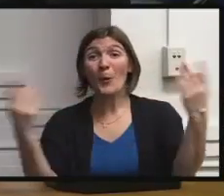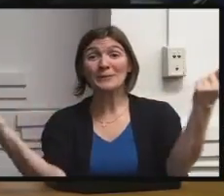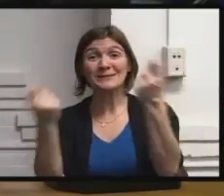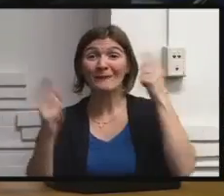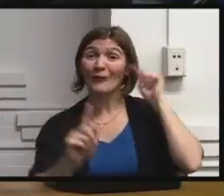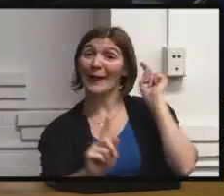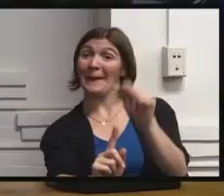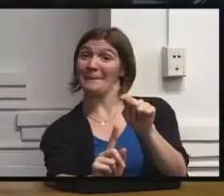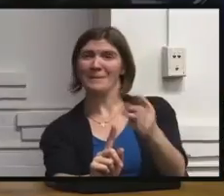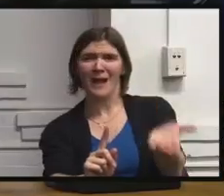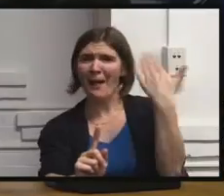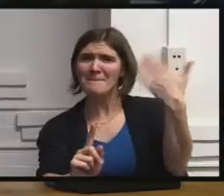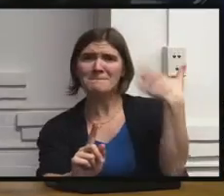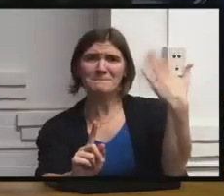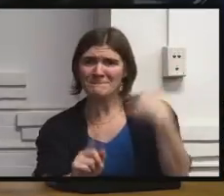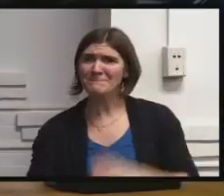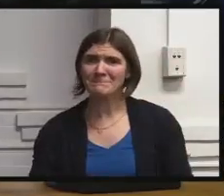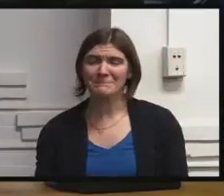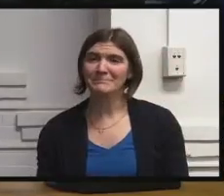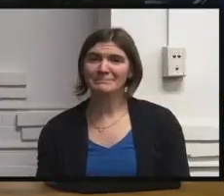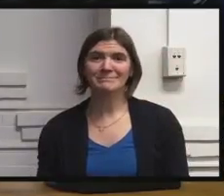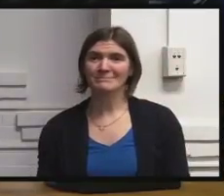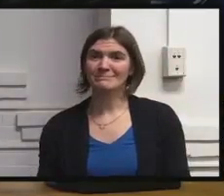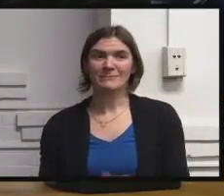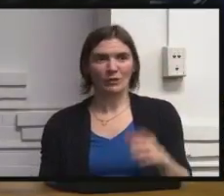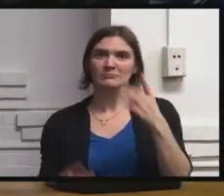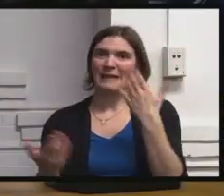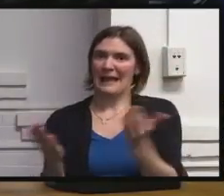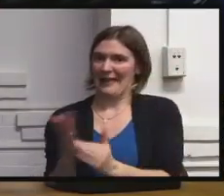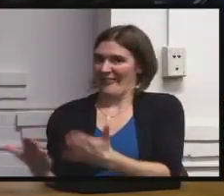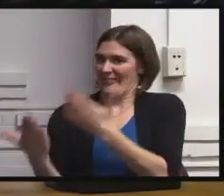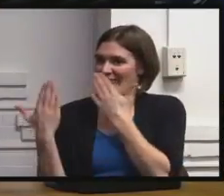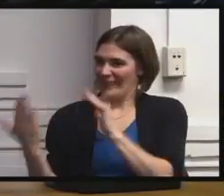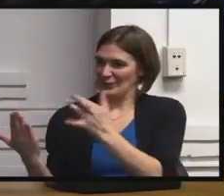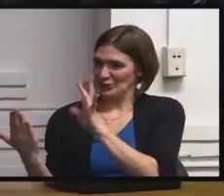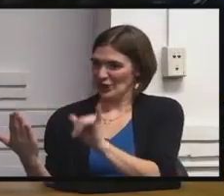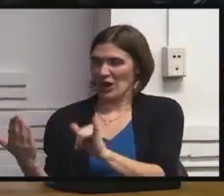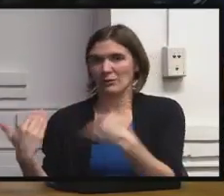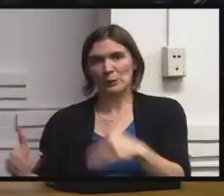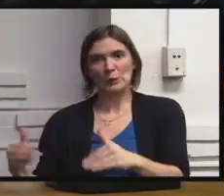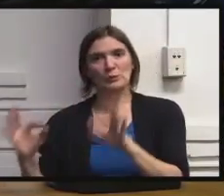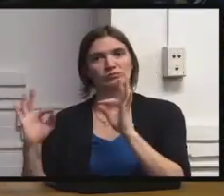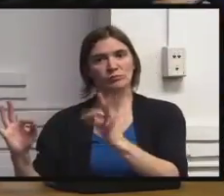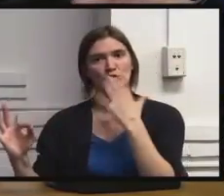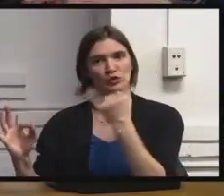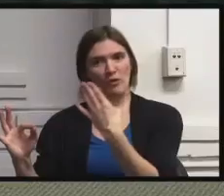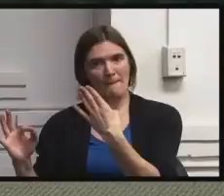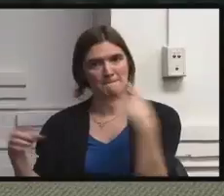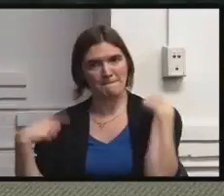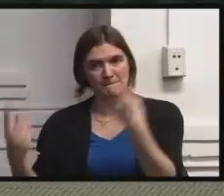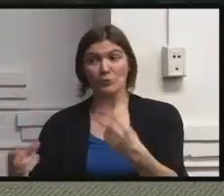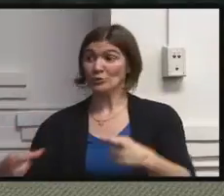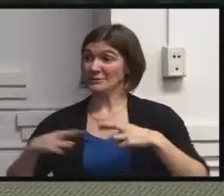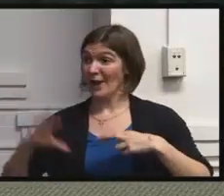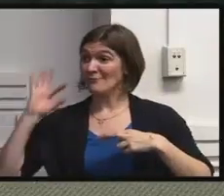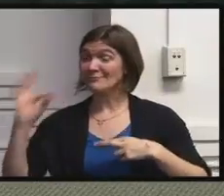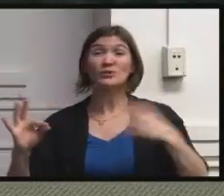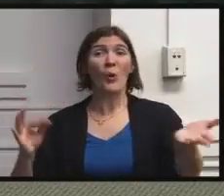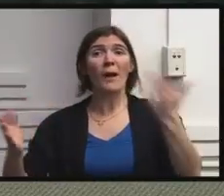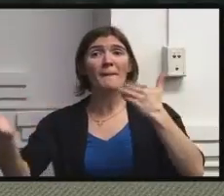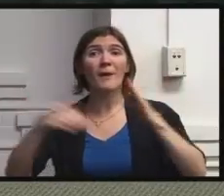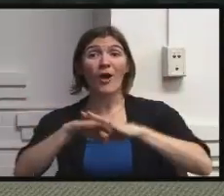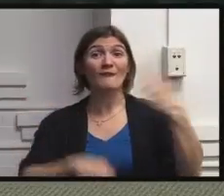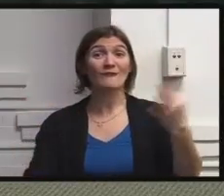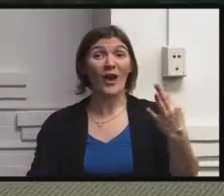for the community. I just wanted to take a moment to publicly thank Jerry and to encourage everyone to come and wish him well